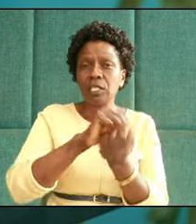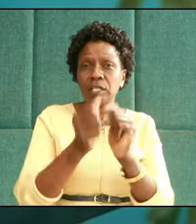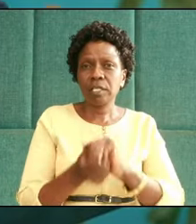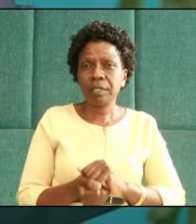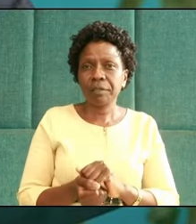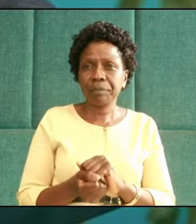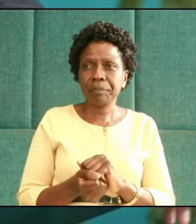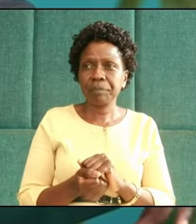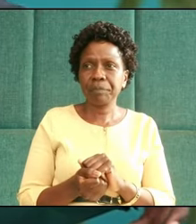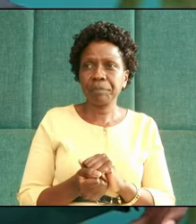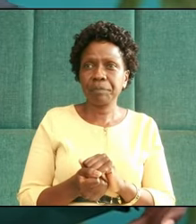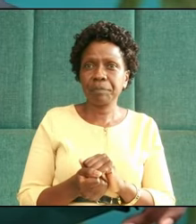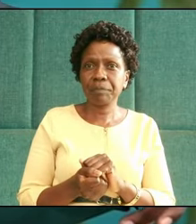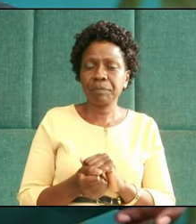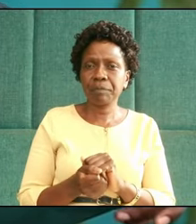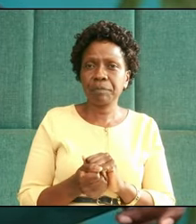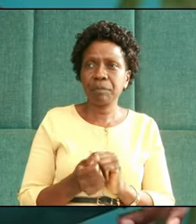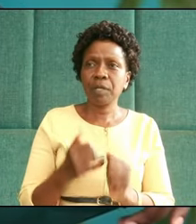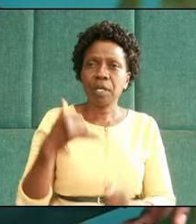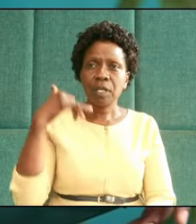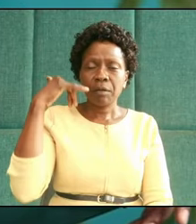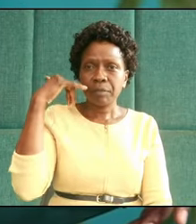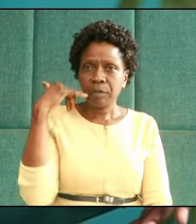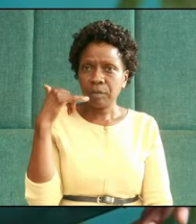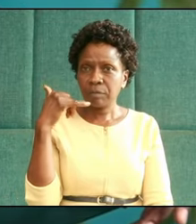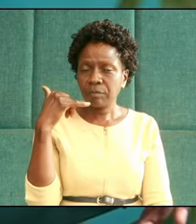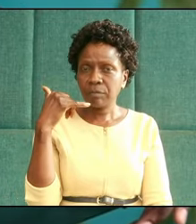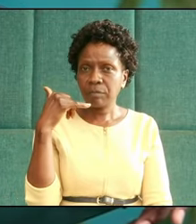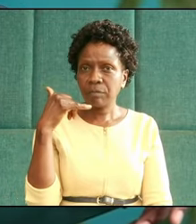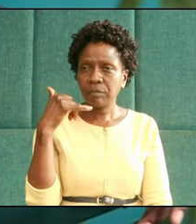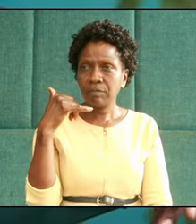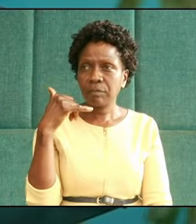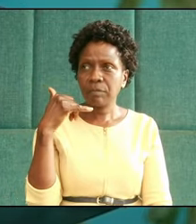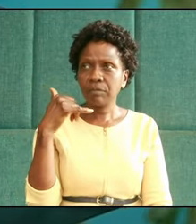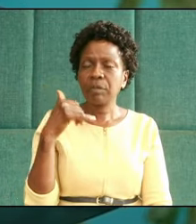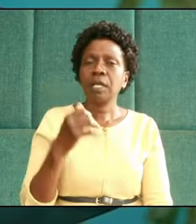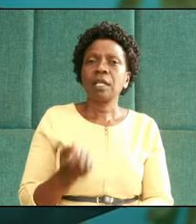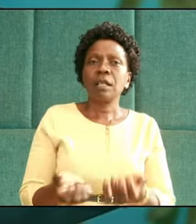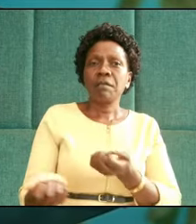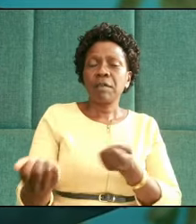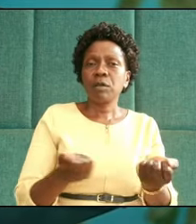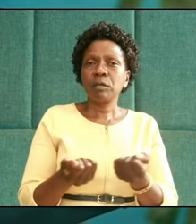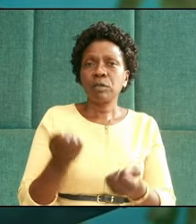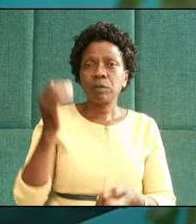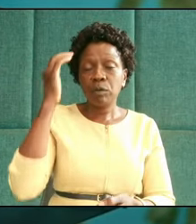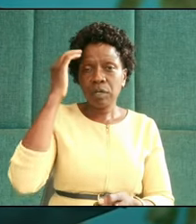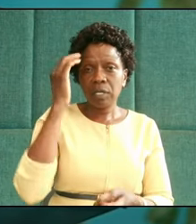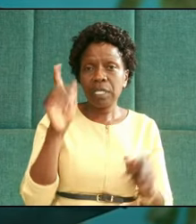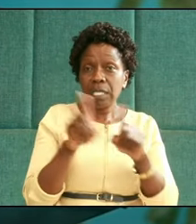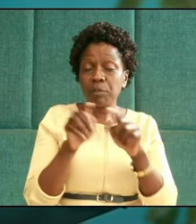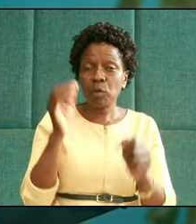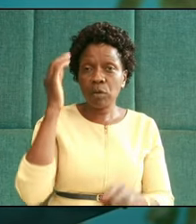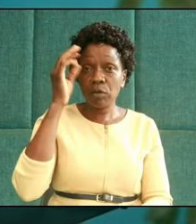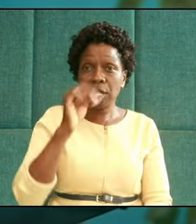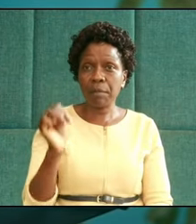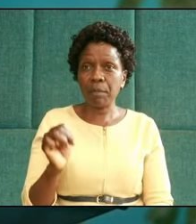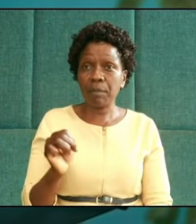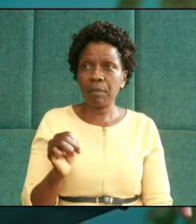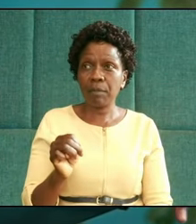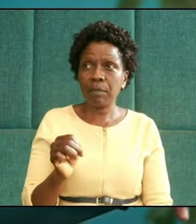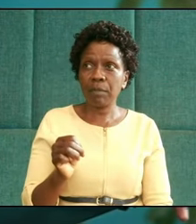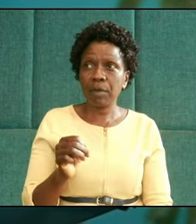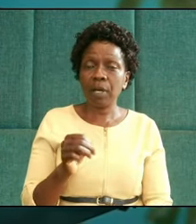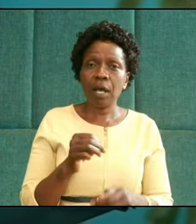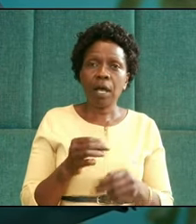Owners of automobiles may have to think afresh. Vehicles as we know them are going to be